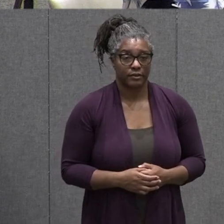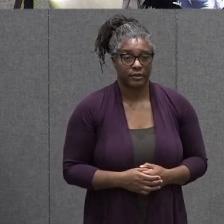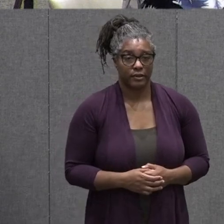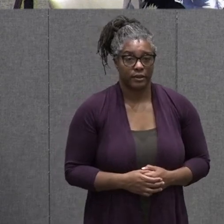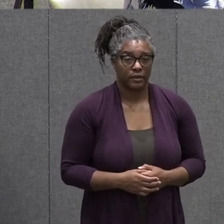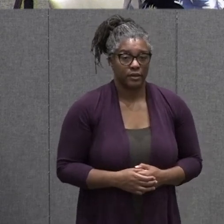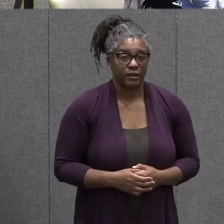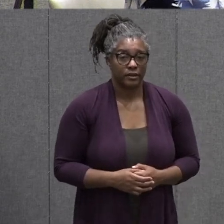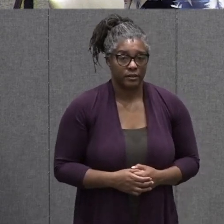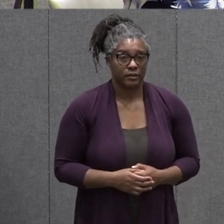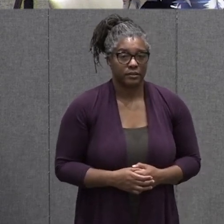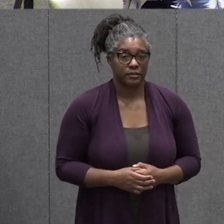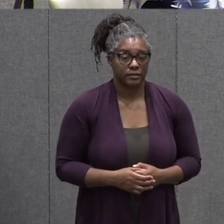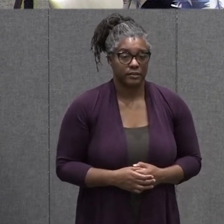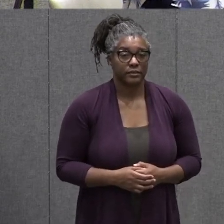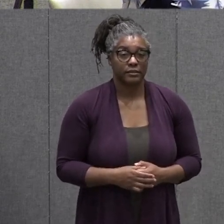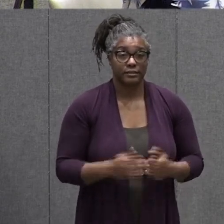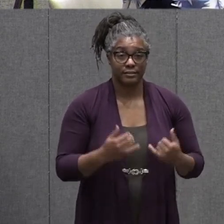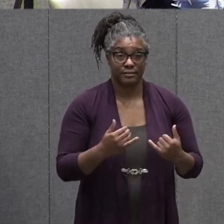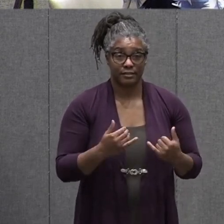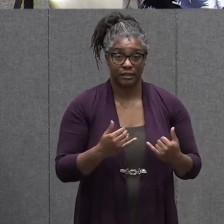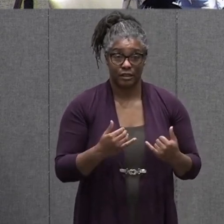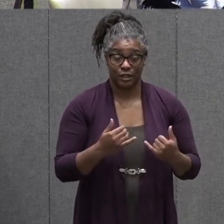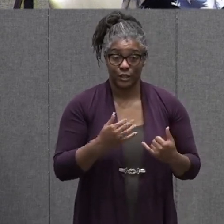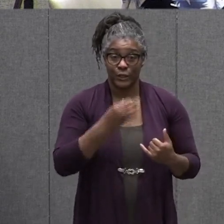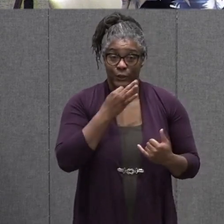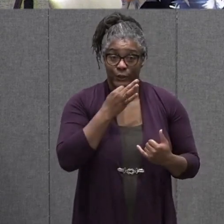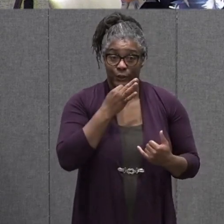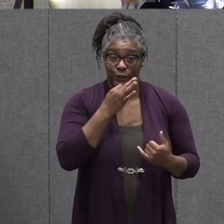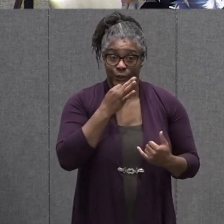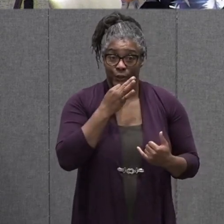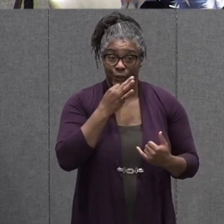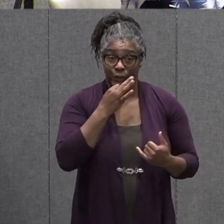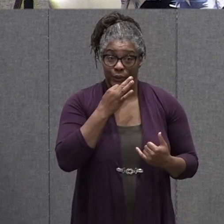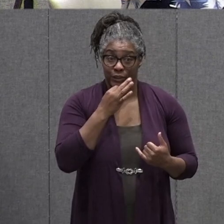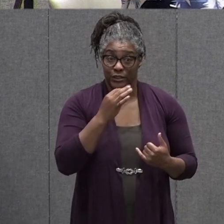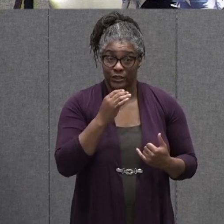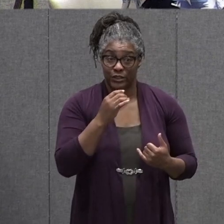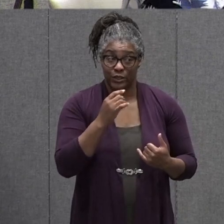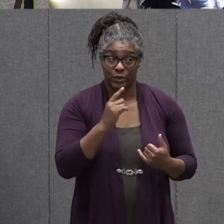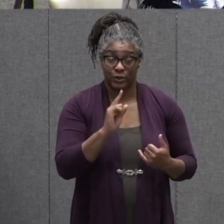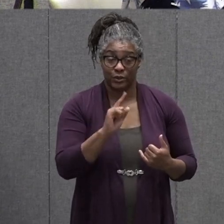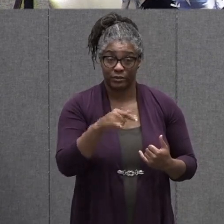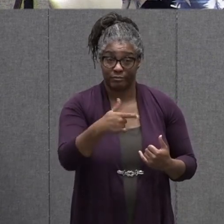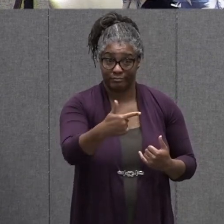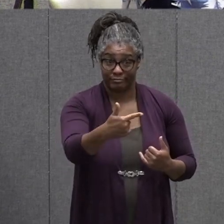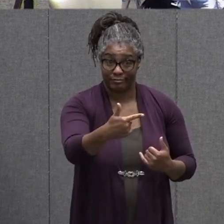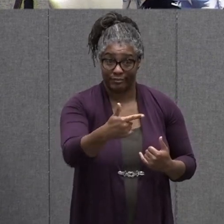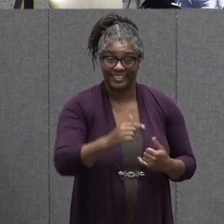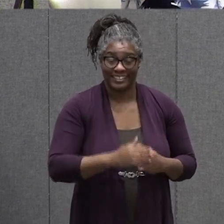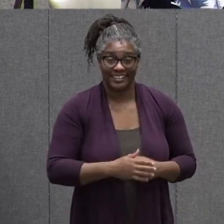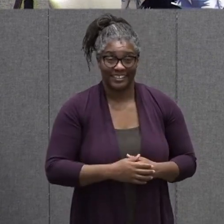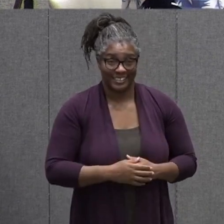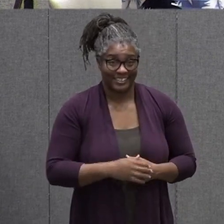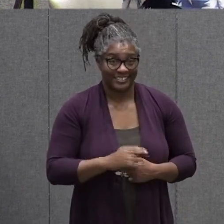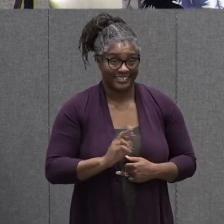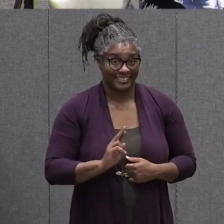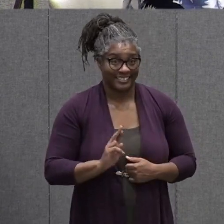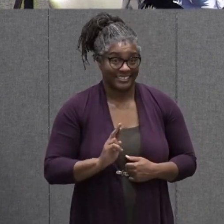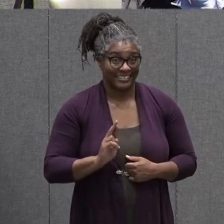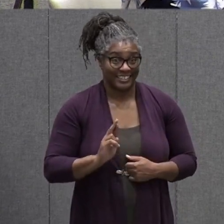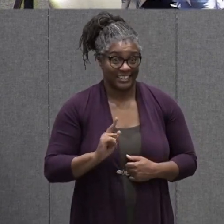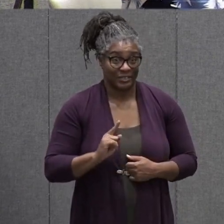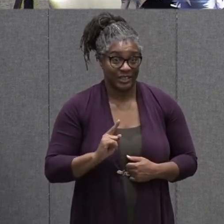And we're going to have you solo. You're going to play your part by yourself. Here we